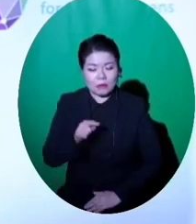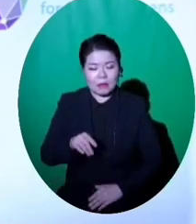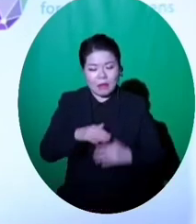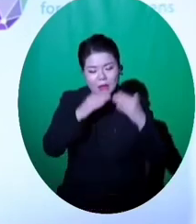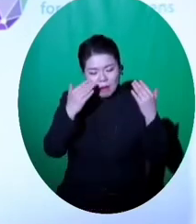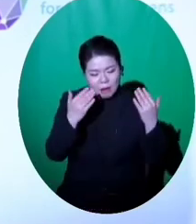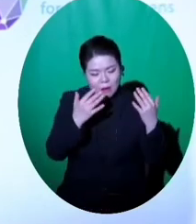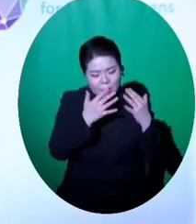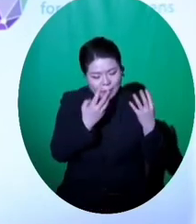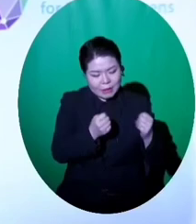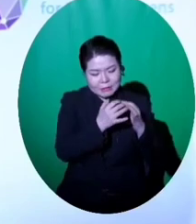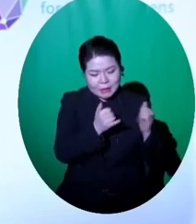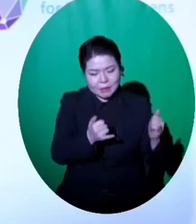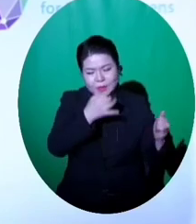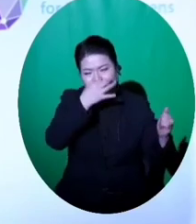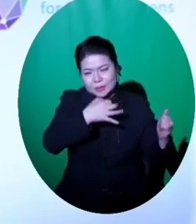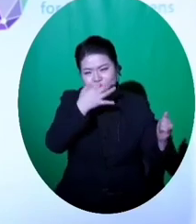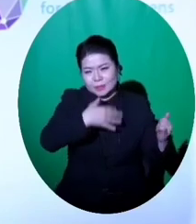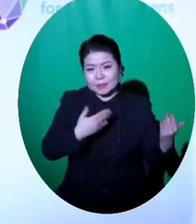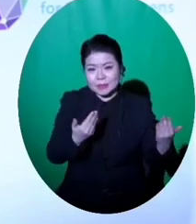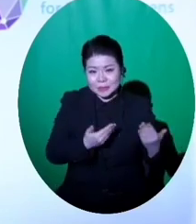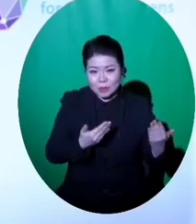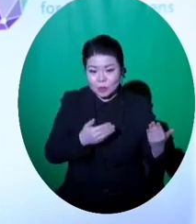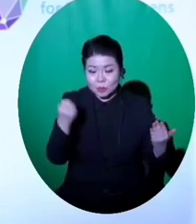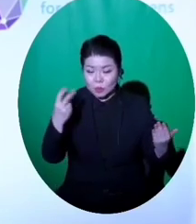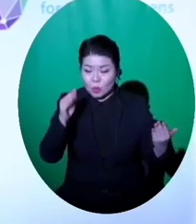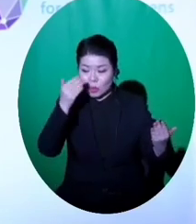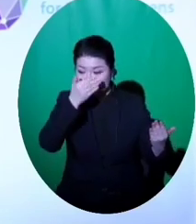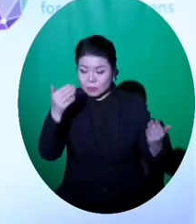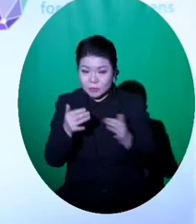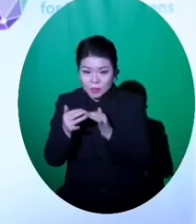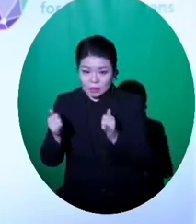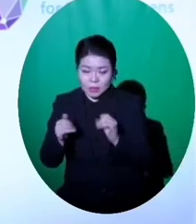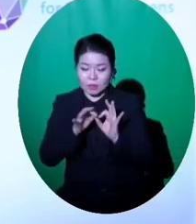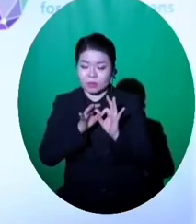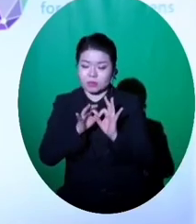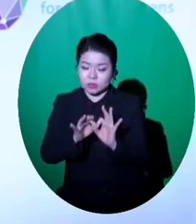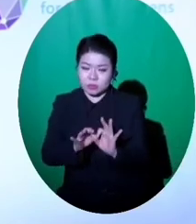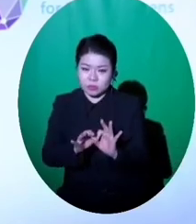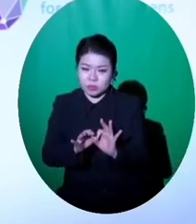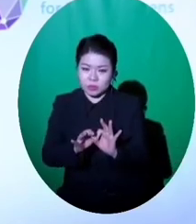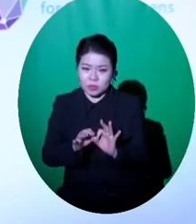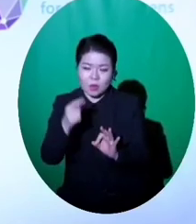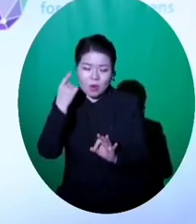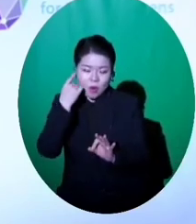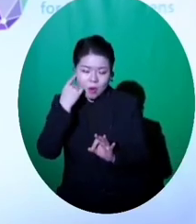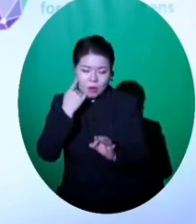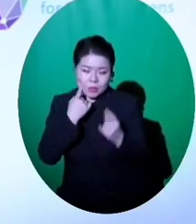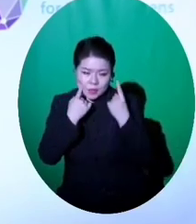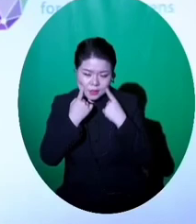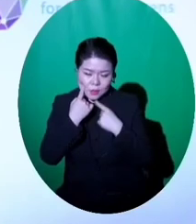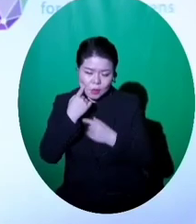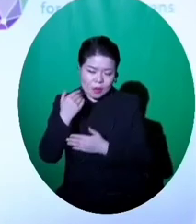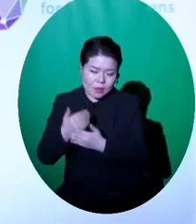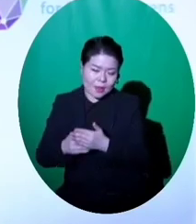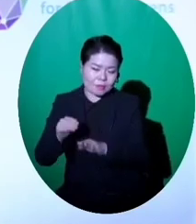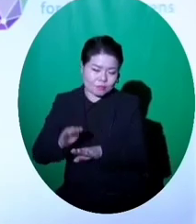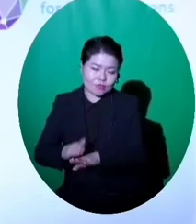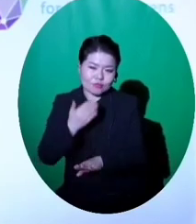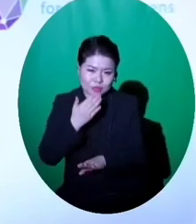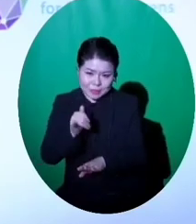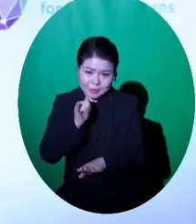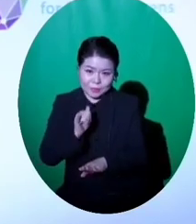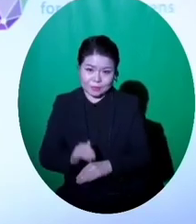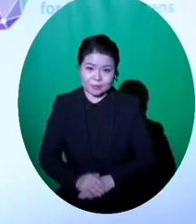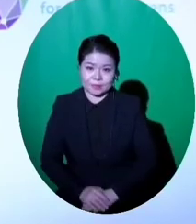people. So I feel a lot of gravity about asking for care of the young people, because I know it's